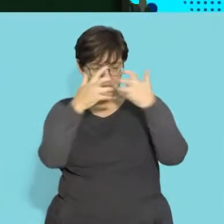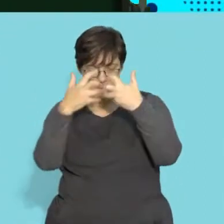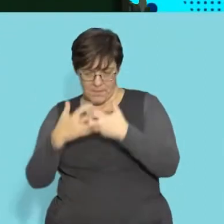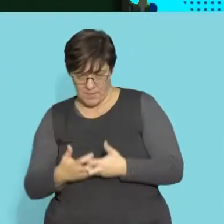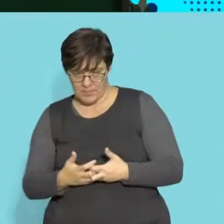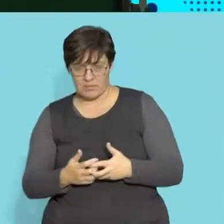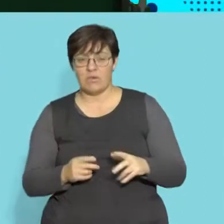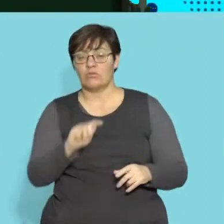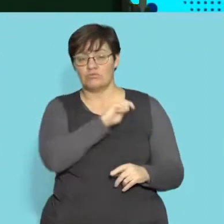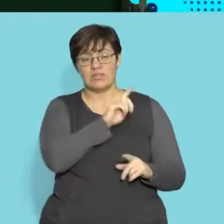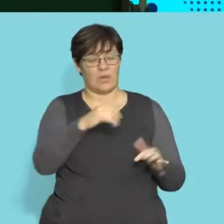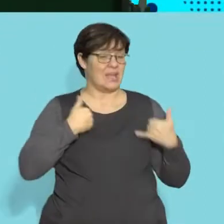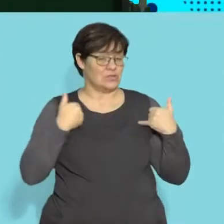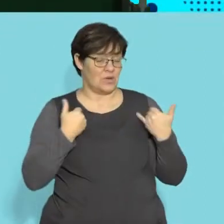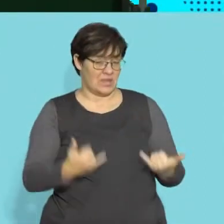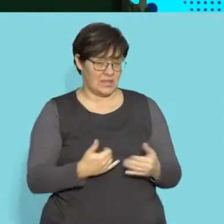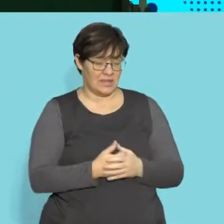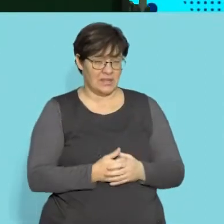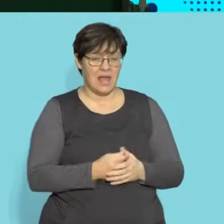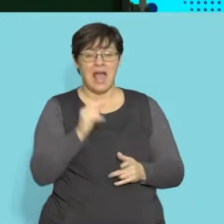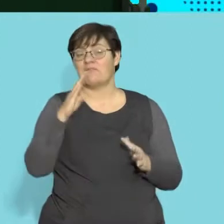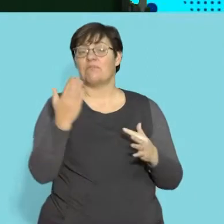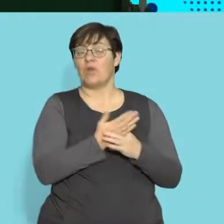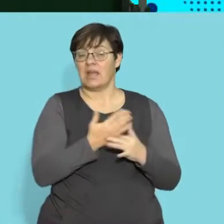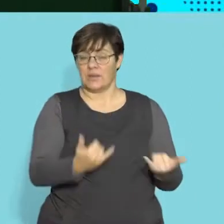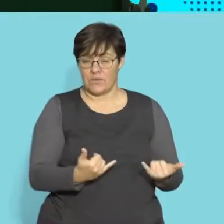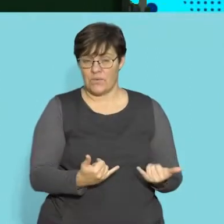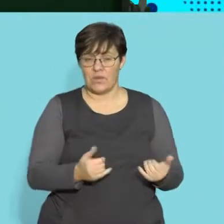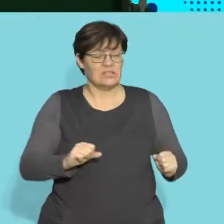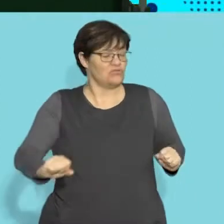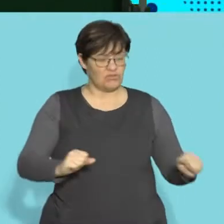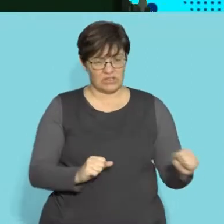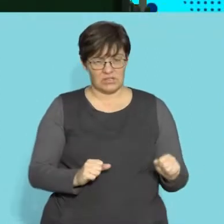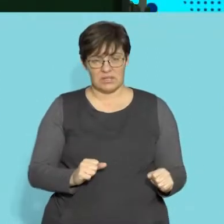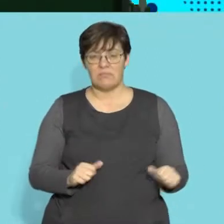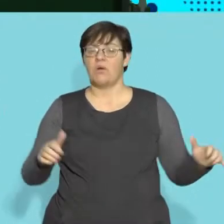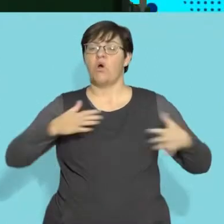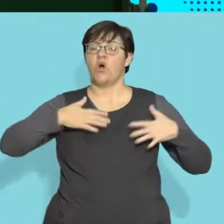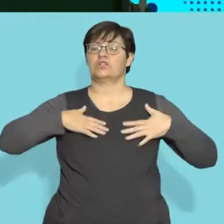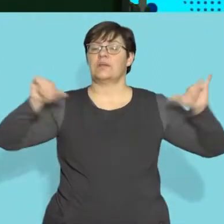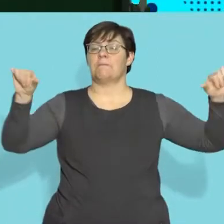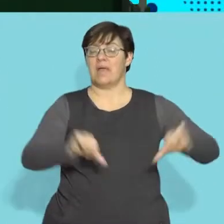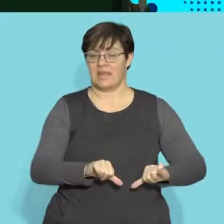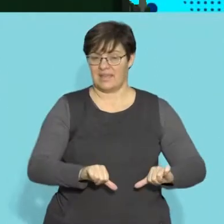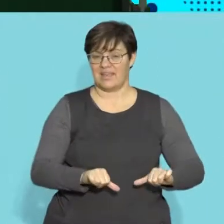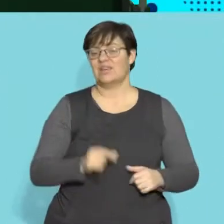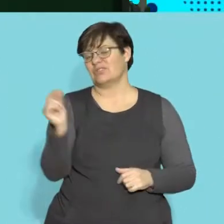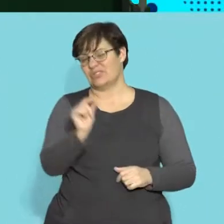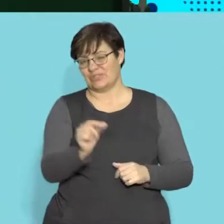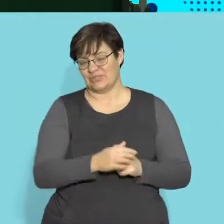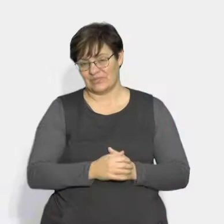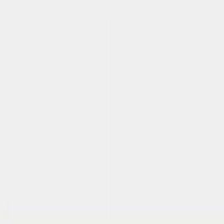I trust that you guys have enjoyed this segment. Have a little comfort break, stretch a bit, get some oxygen into those muscles, and I'll see you in a